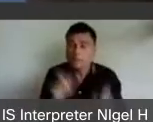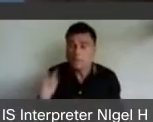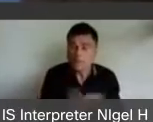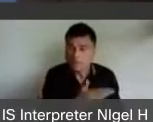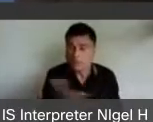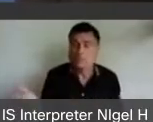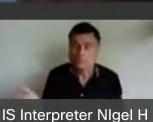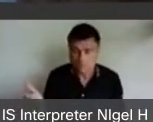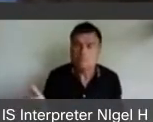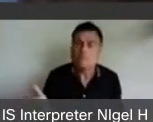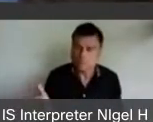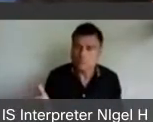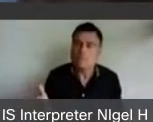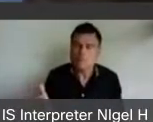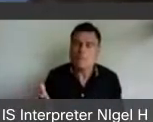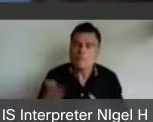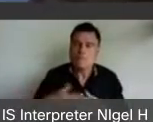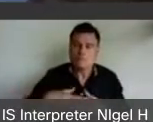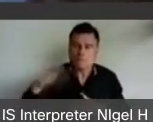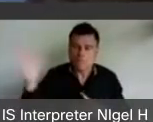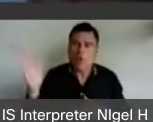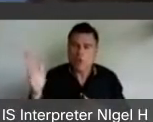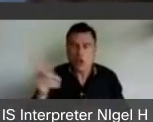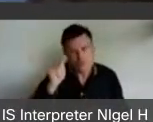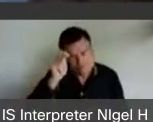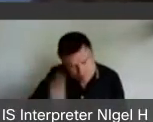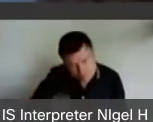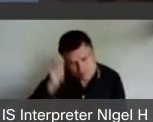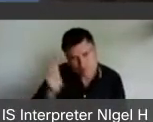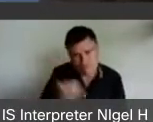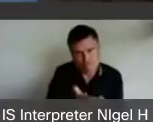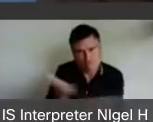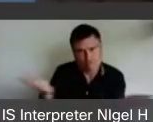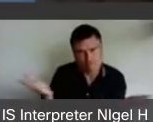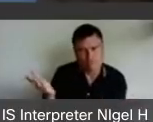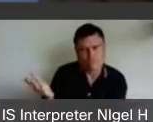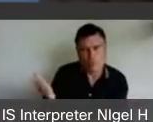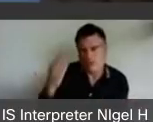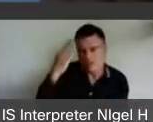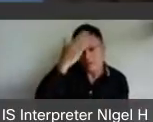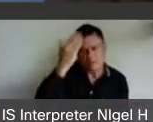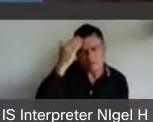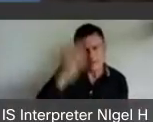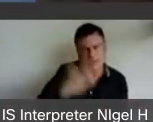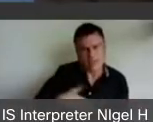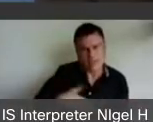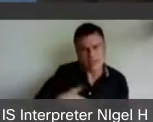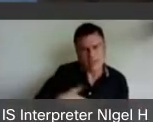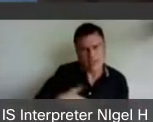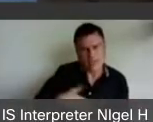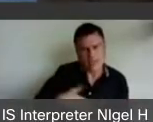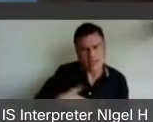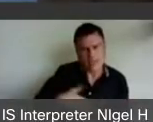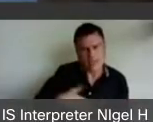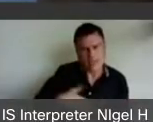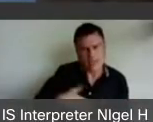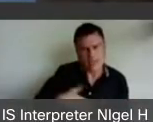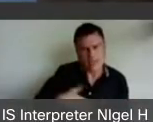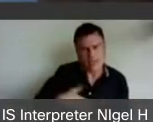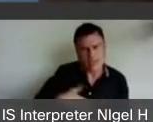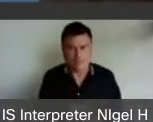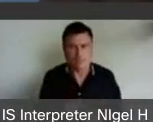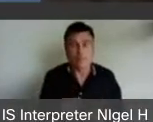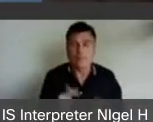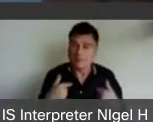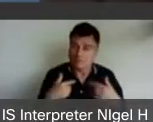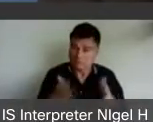because obviously we cannot use the traditional elements. So this is in the as I said, is a main priority for us. We are doing